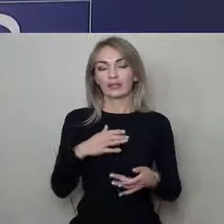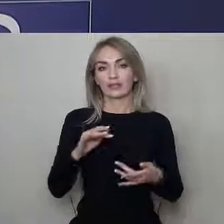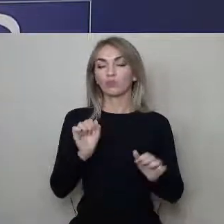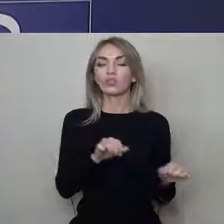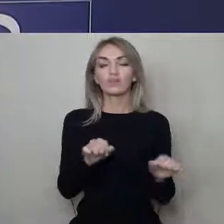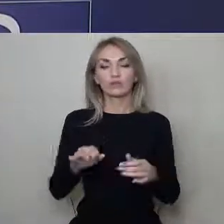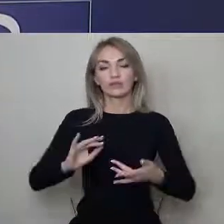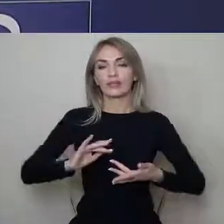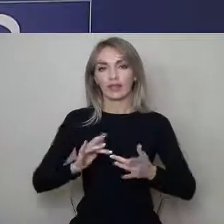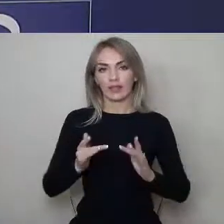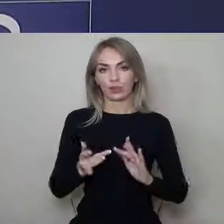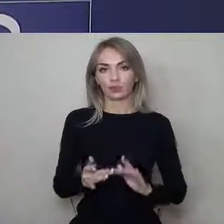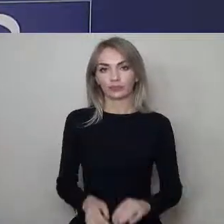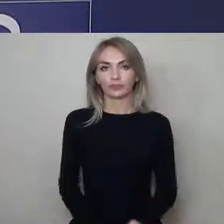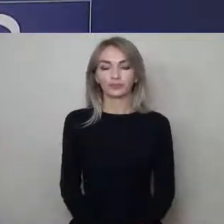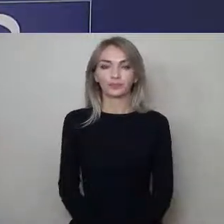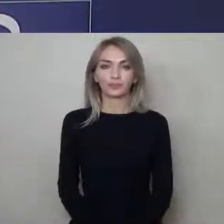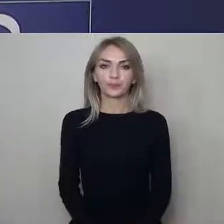electronically.